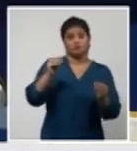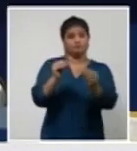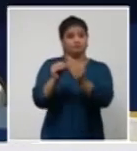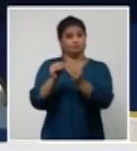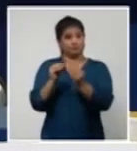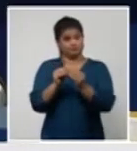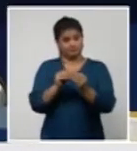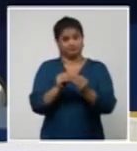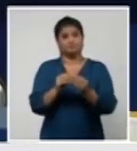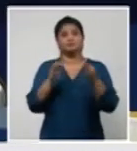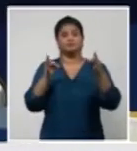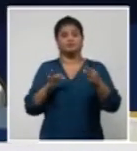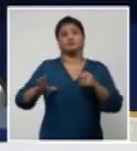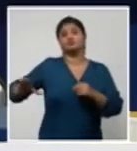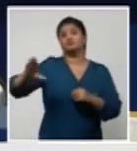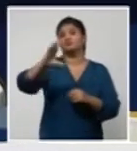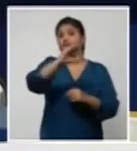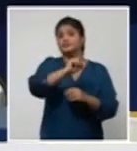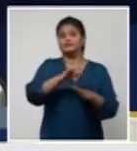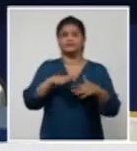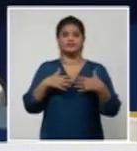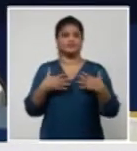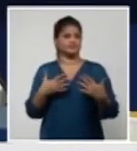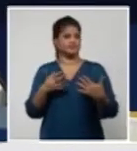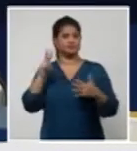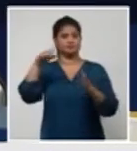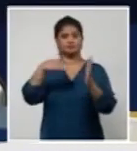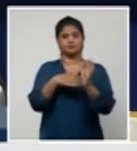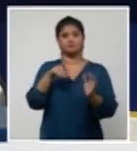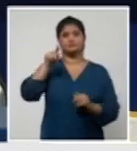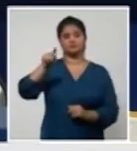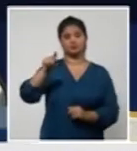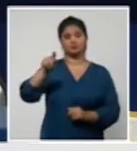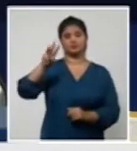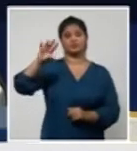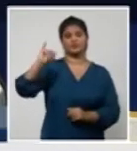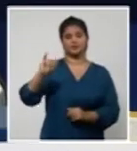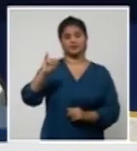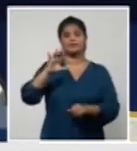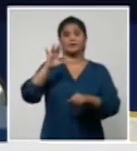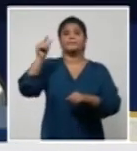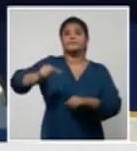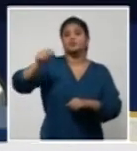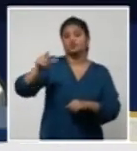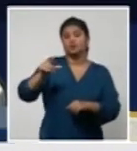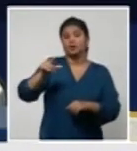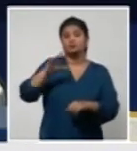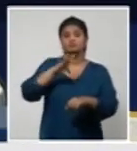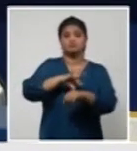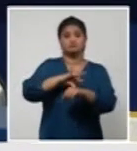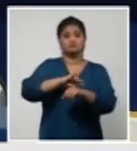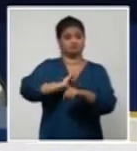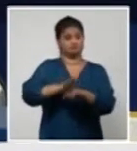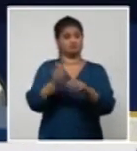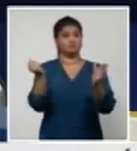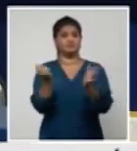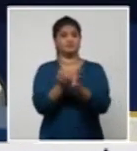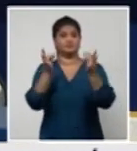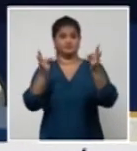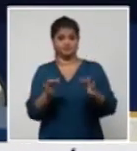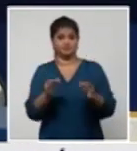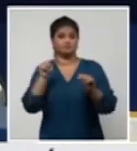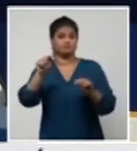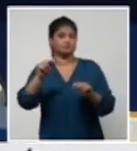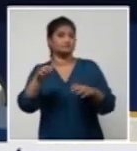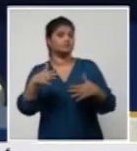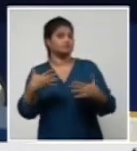2,136, or 88.3% of all positive cases. Like I mentioned, we are working to establish the source